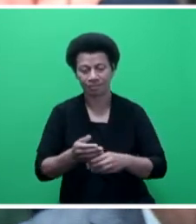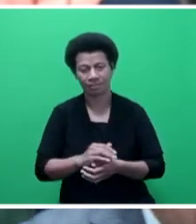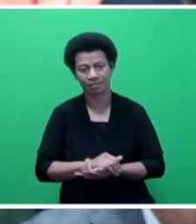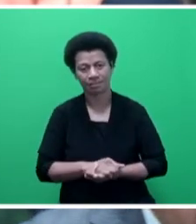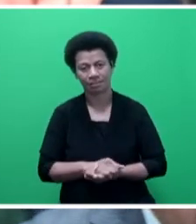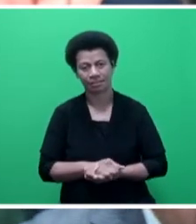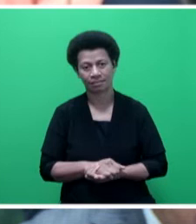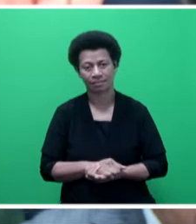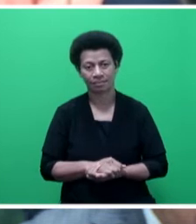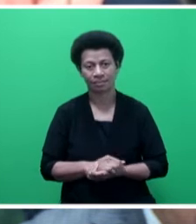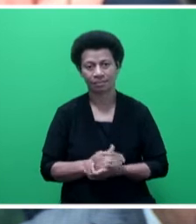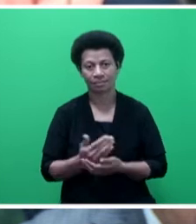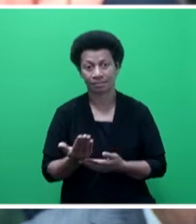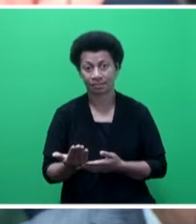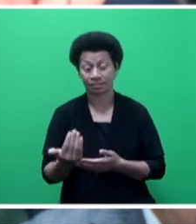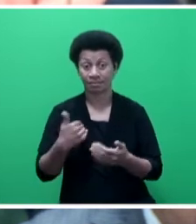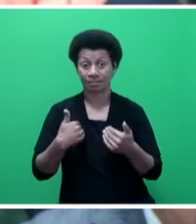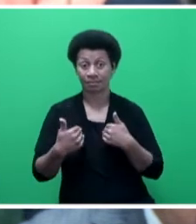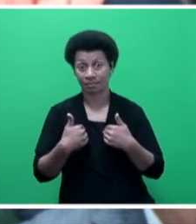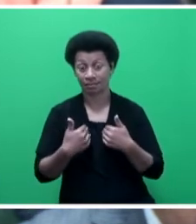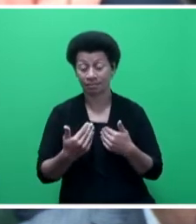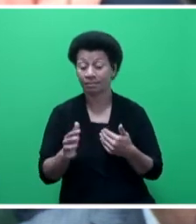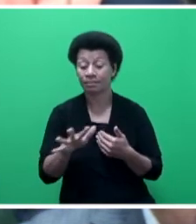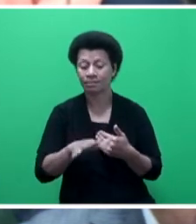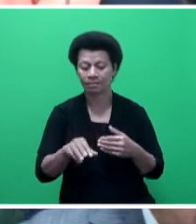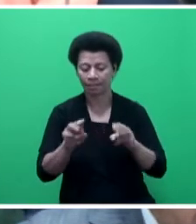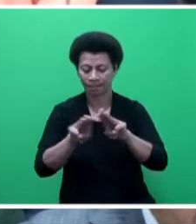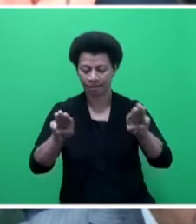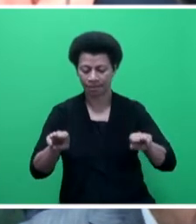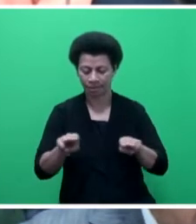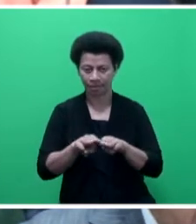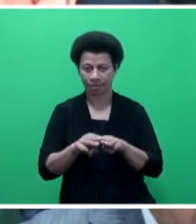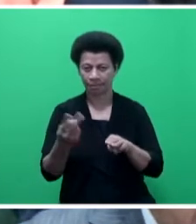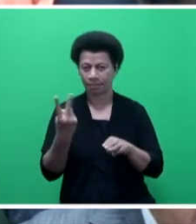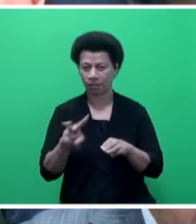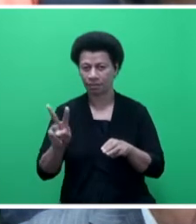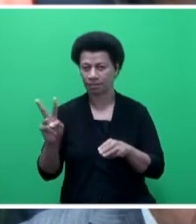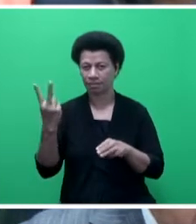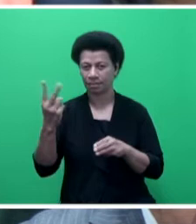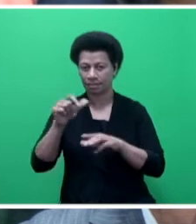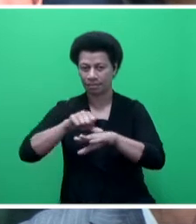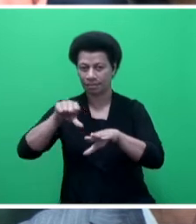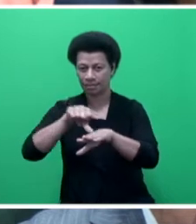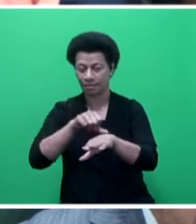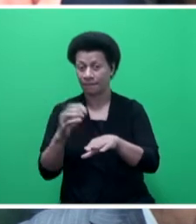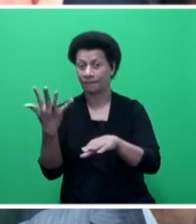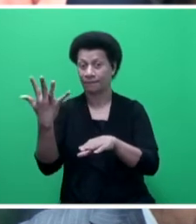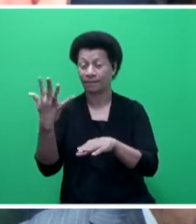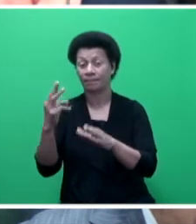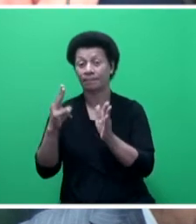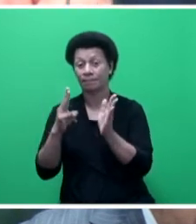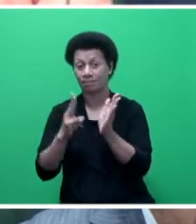The two universities have already undertaken a mapping of their internal capabilities. On the 22nd of April of this year, sir, 5 Monash University